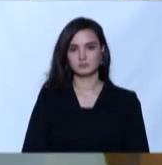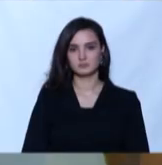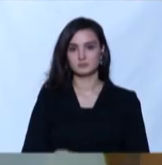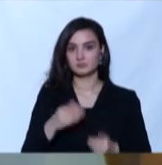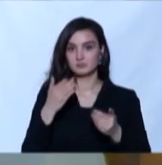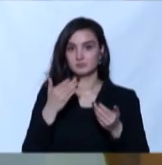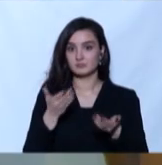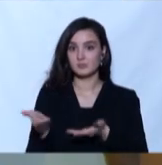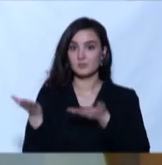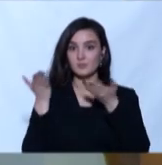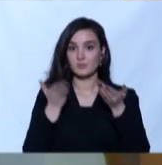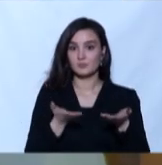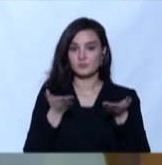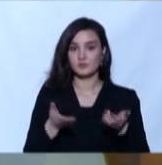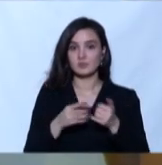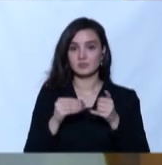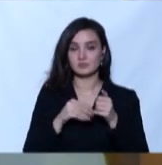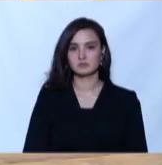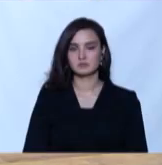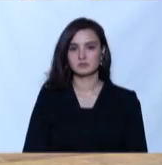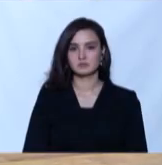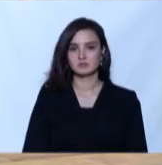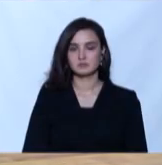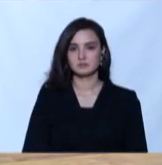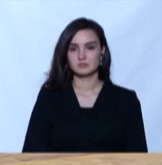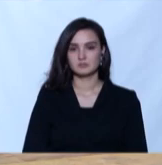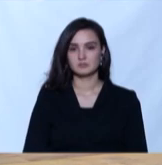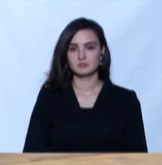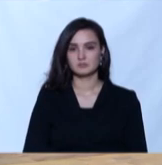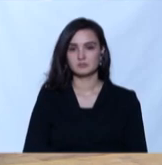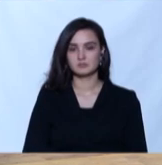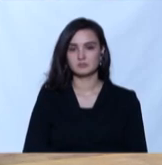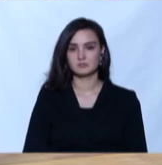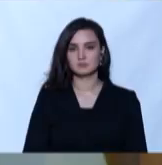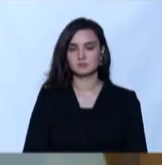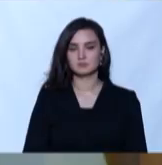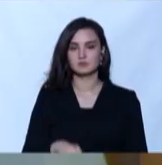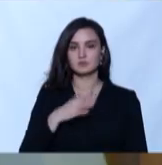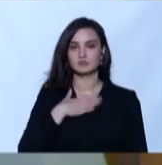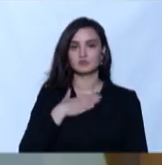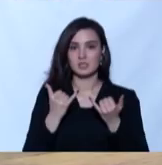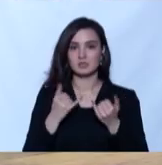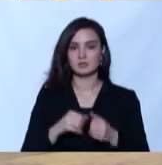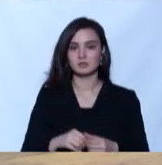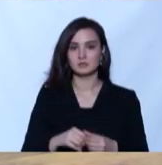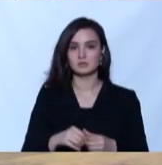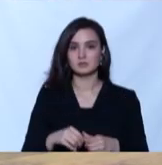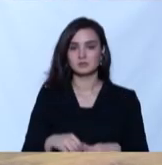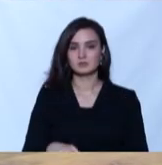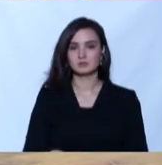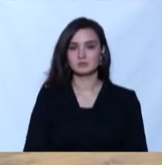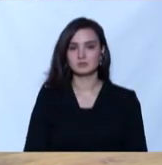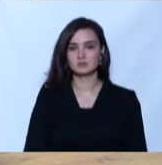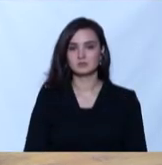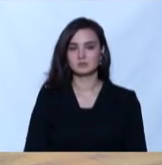"Welcome you to Munchkin Land." They continued, "We are the Munchkins. That wicked witch was mean. Now that she is dead,